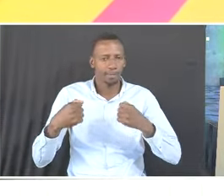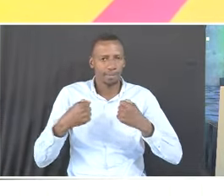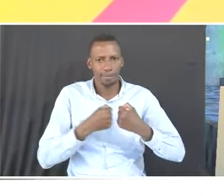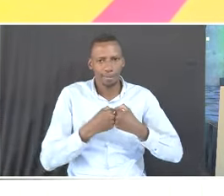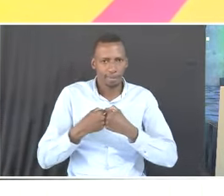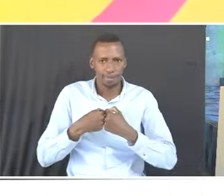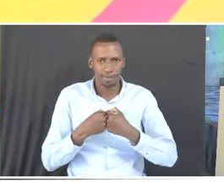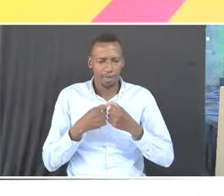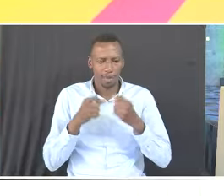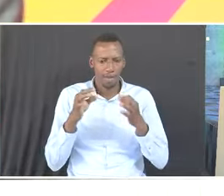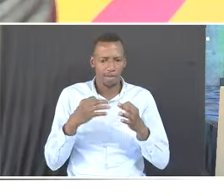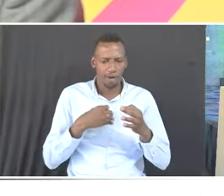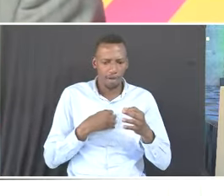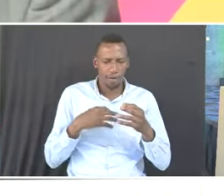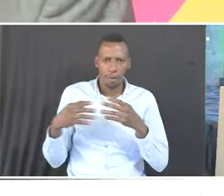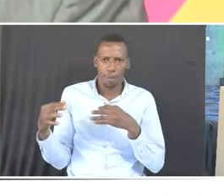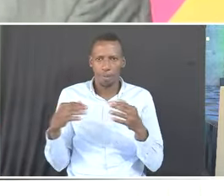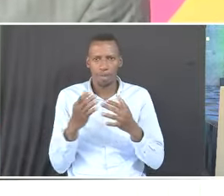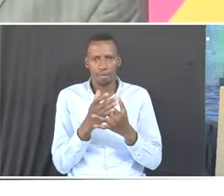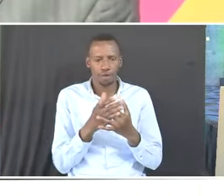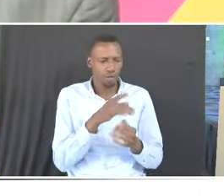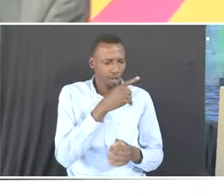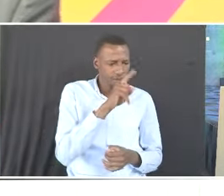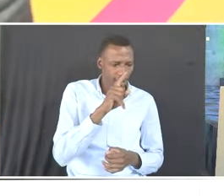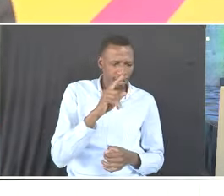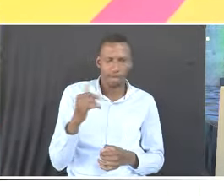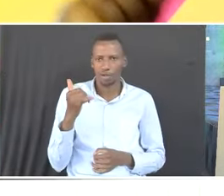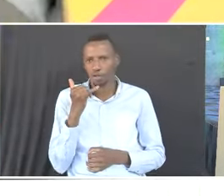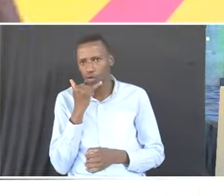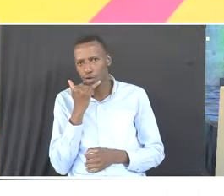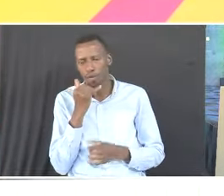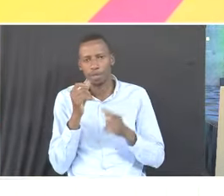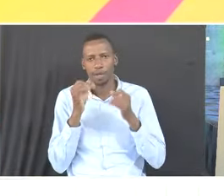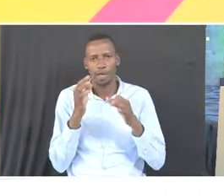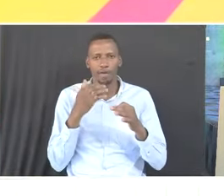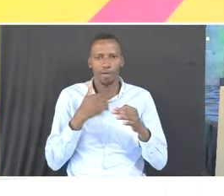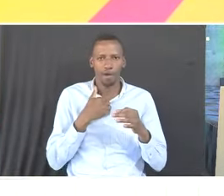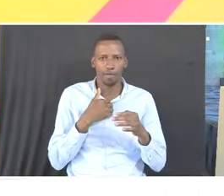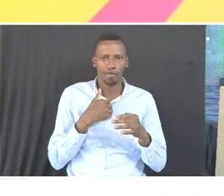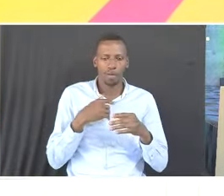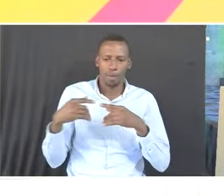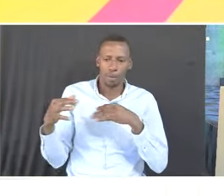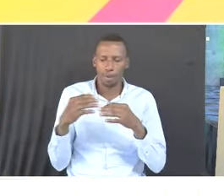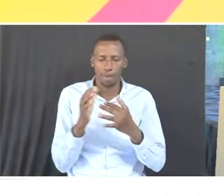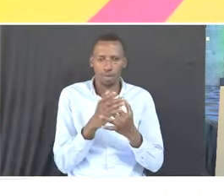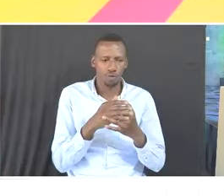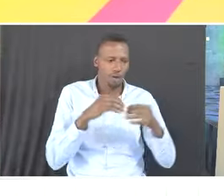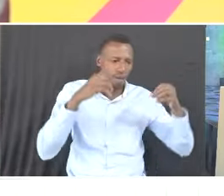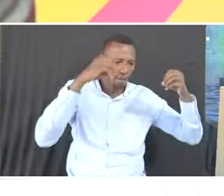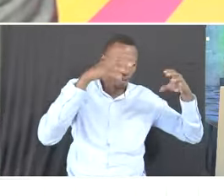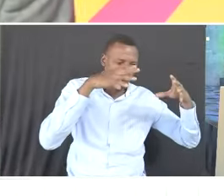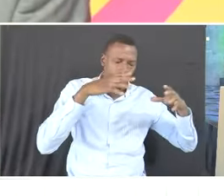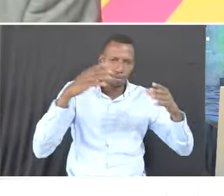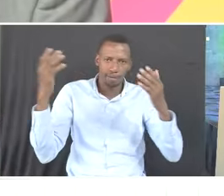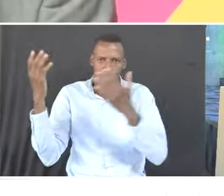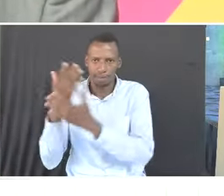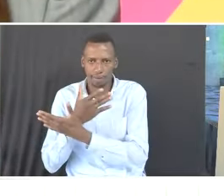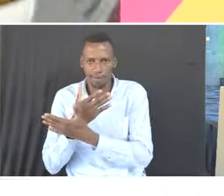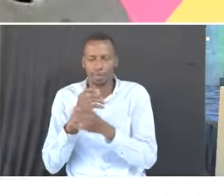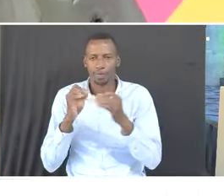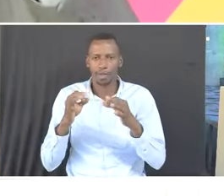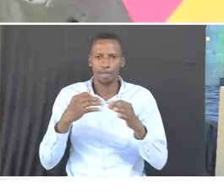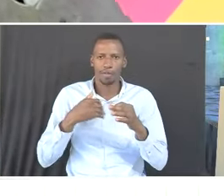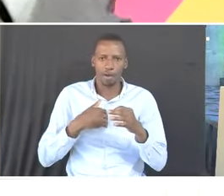righteousness and unrighteousness, where there is a fight between light and darkness, where there is a fight